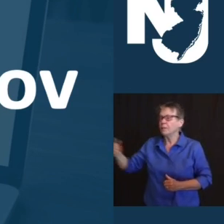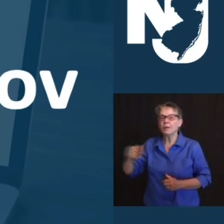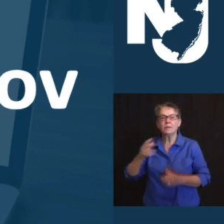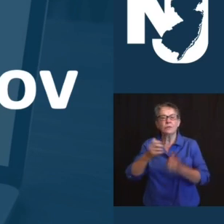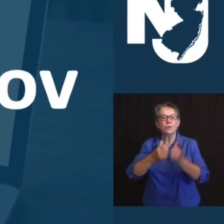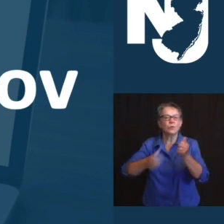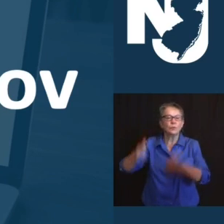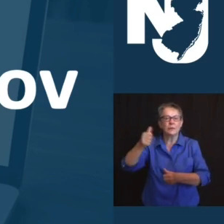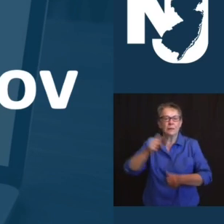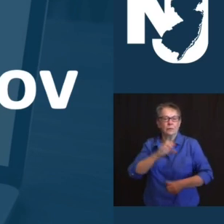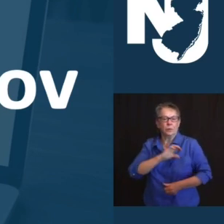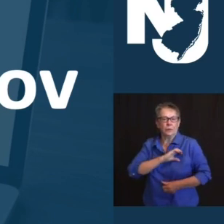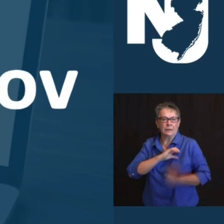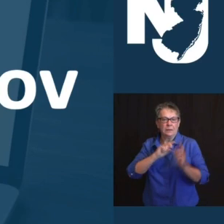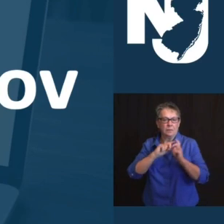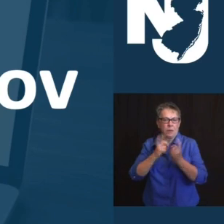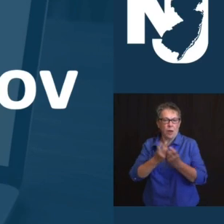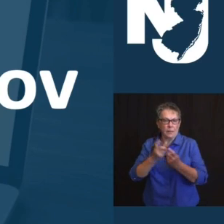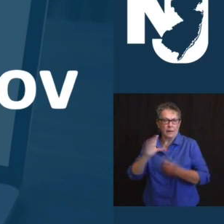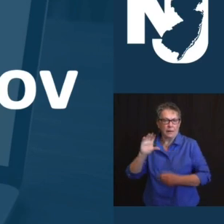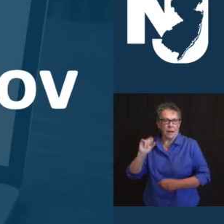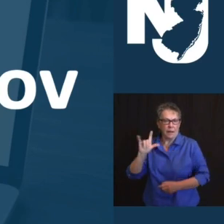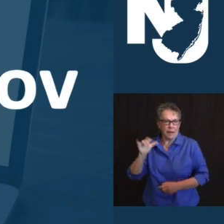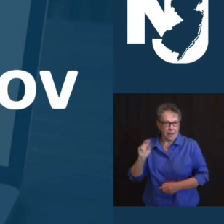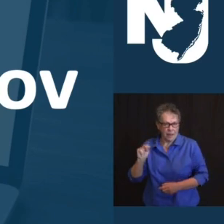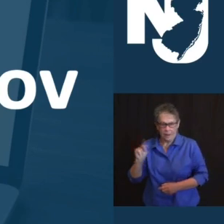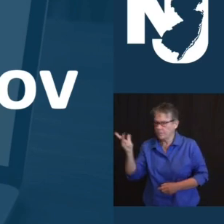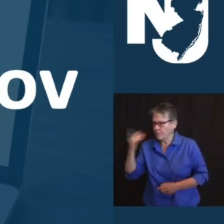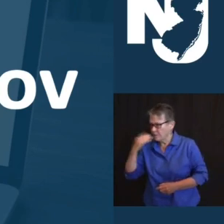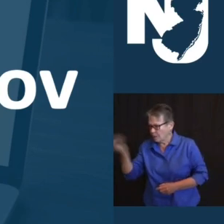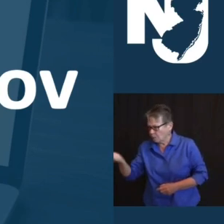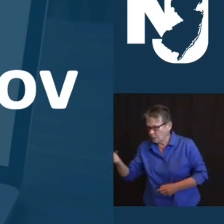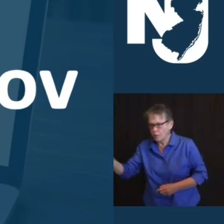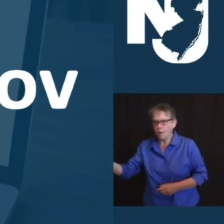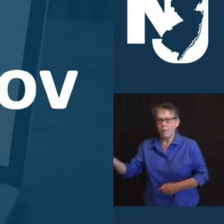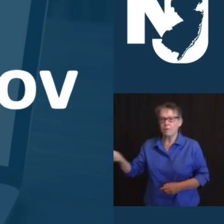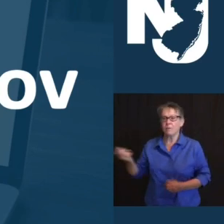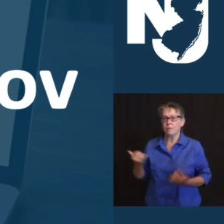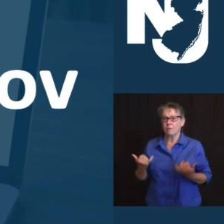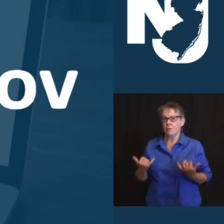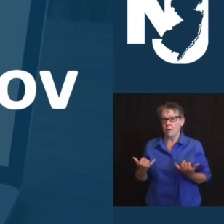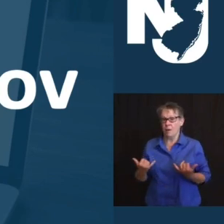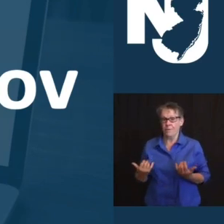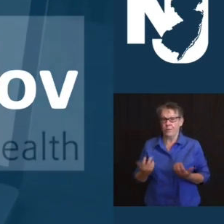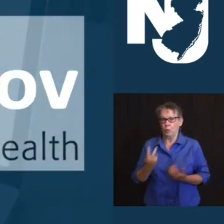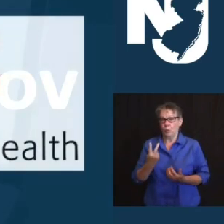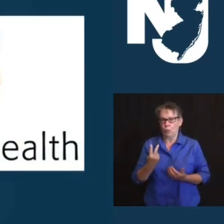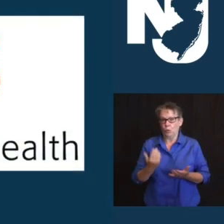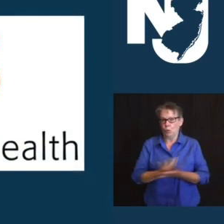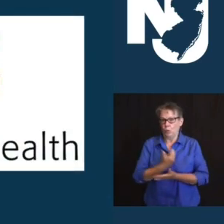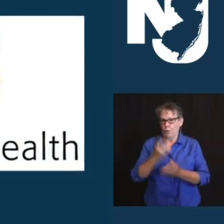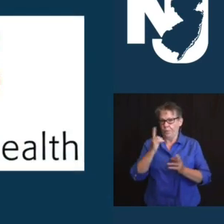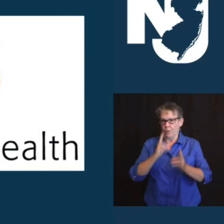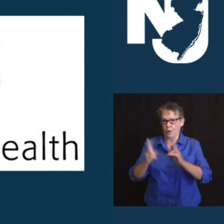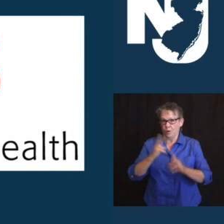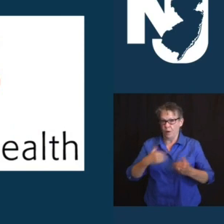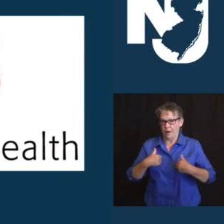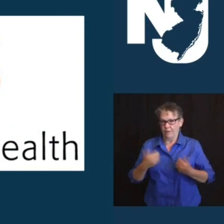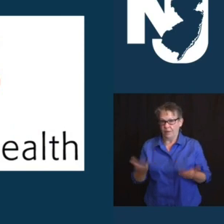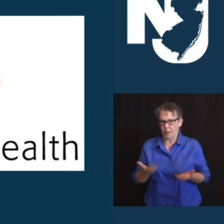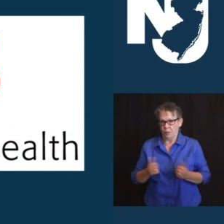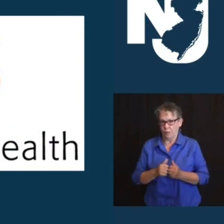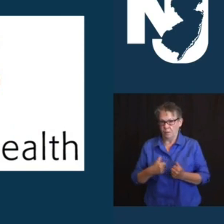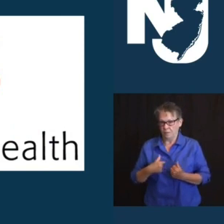Pat, as always. And we are today particularly honored to have, first, the gentleman to my left, Dr.